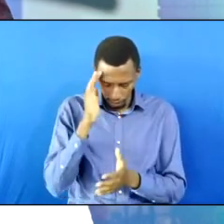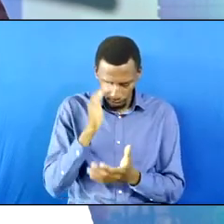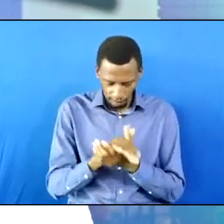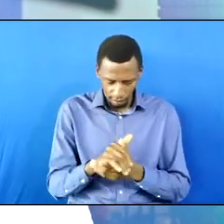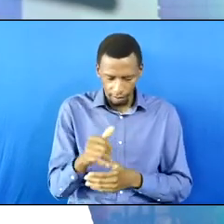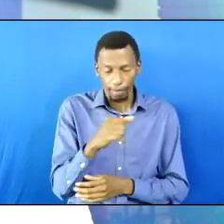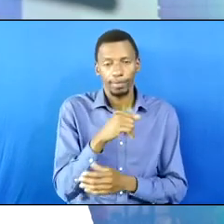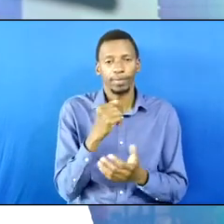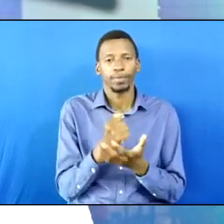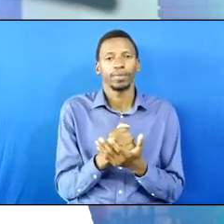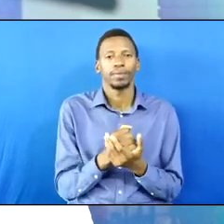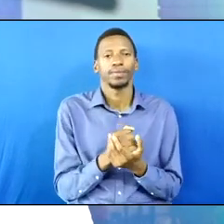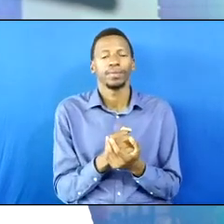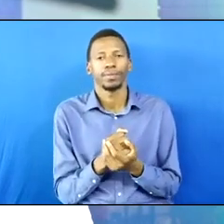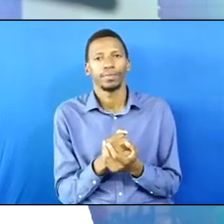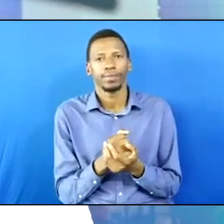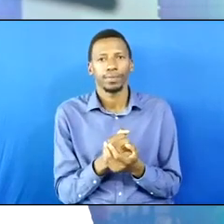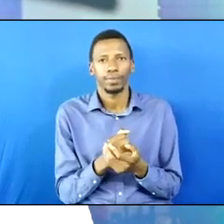believe. Amen.